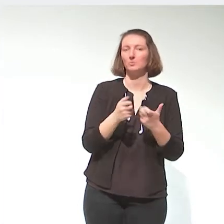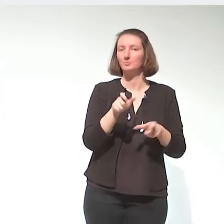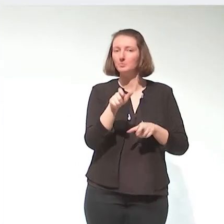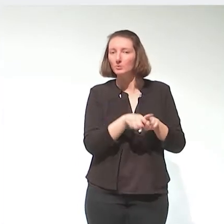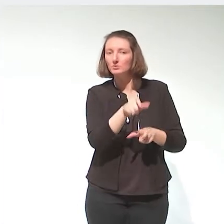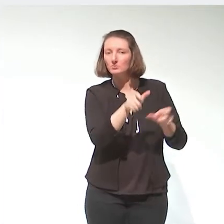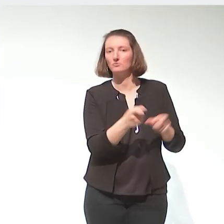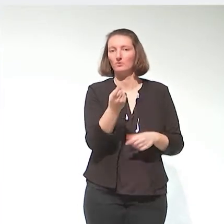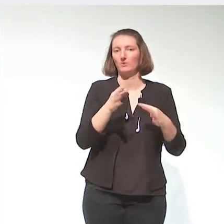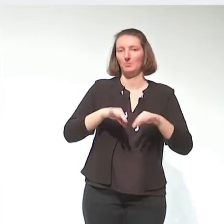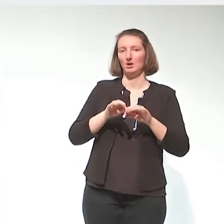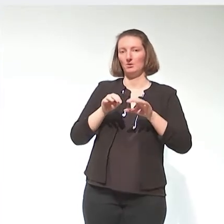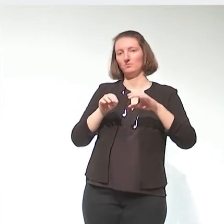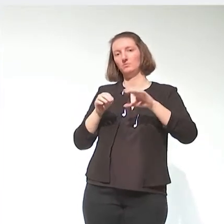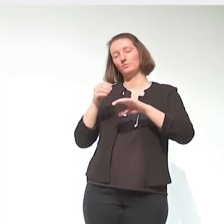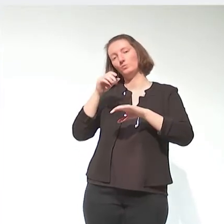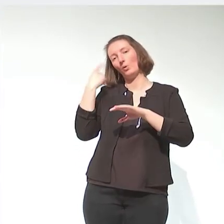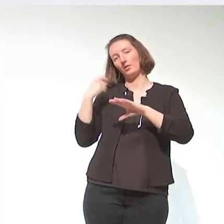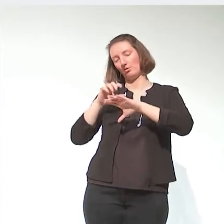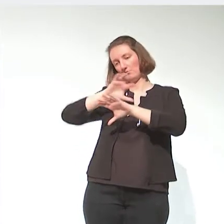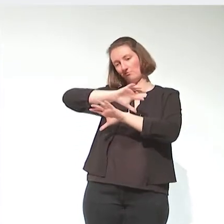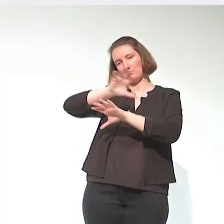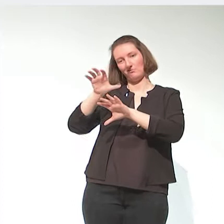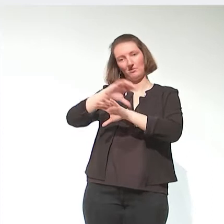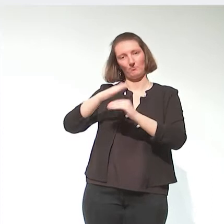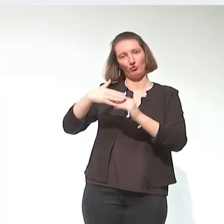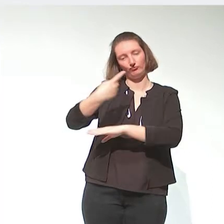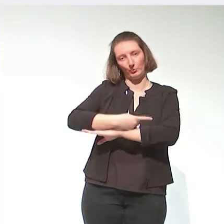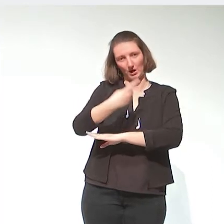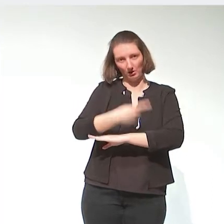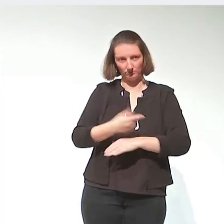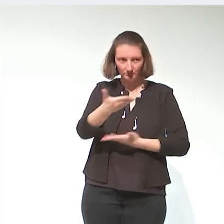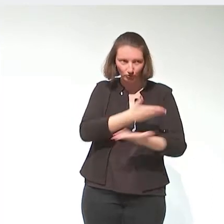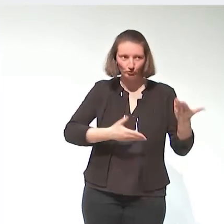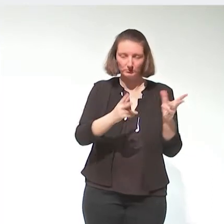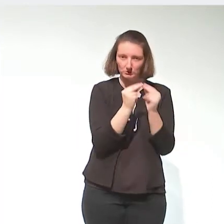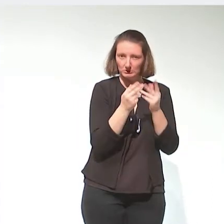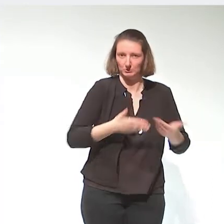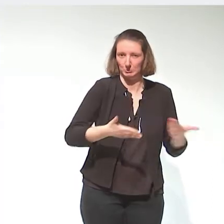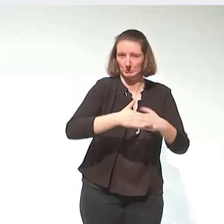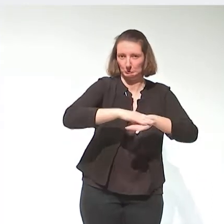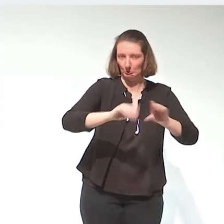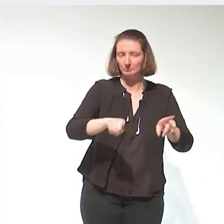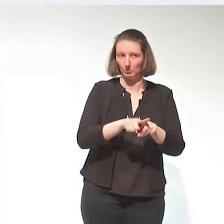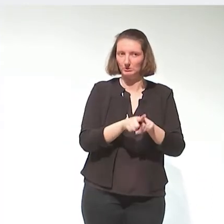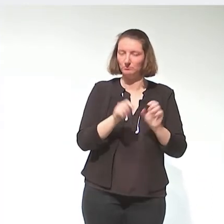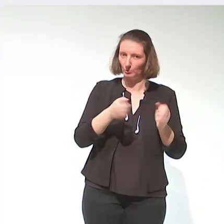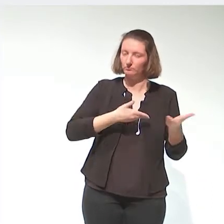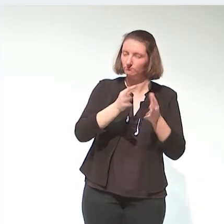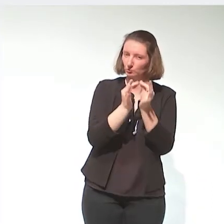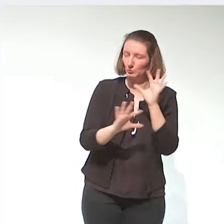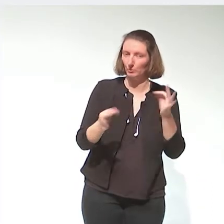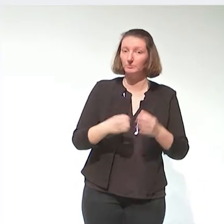is important for us to hear from our friends from Poland and also neighboring countries. We need to take stock of the situation, come up with solutions